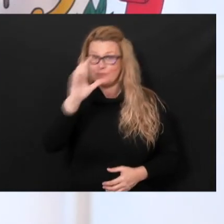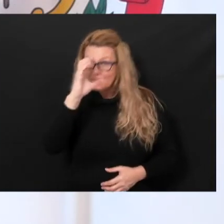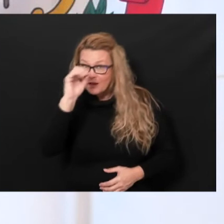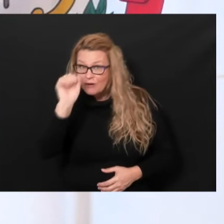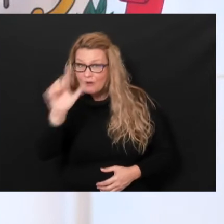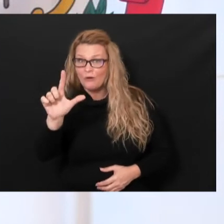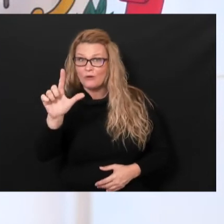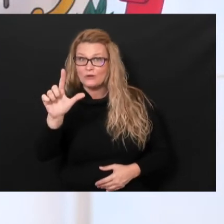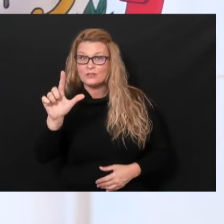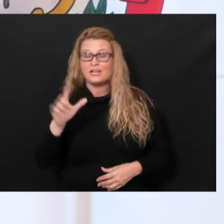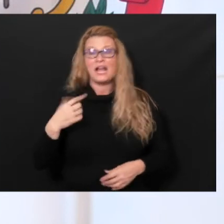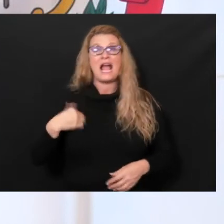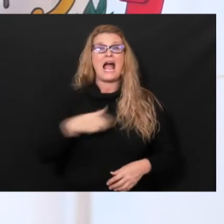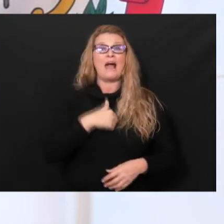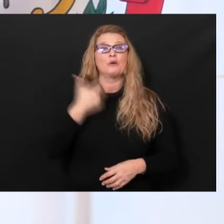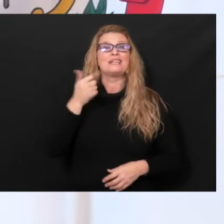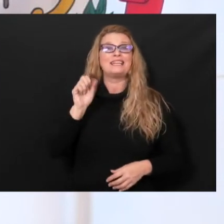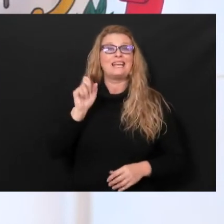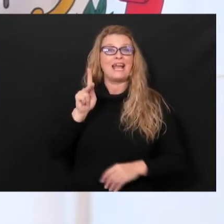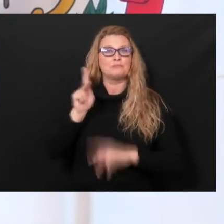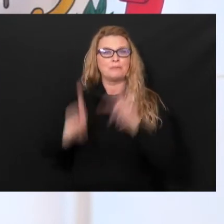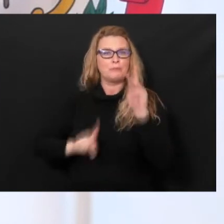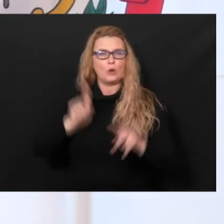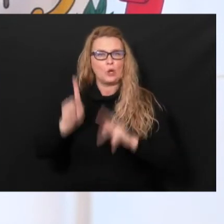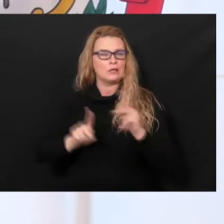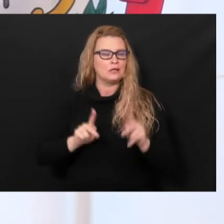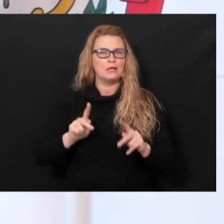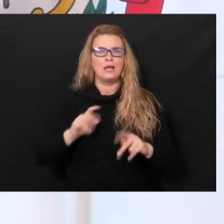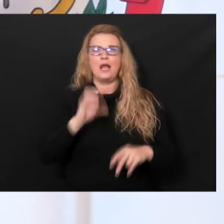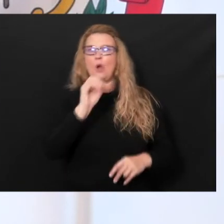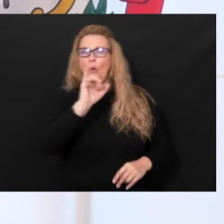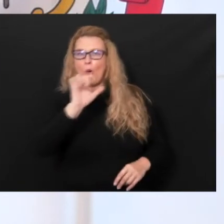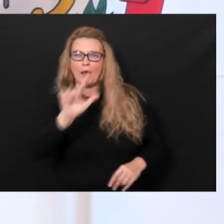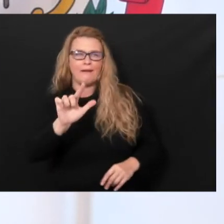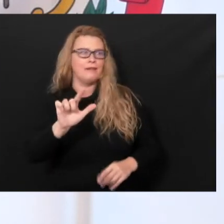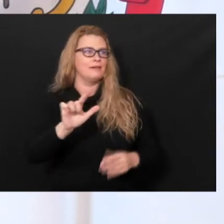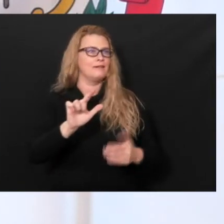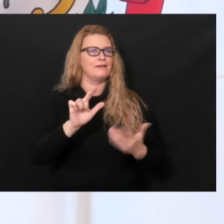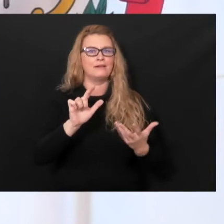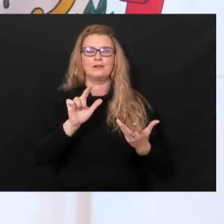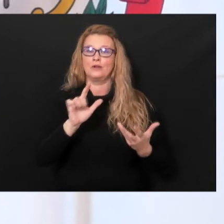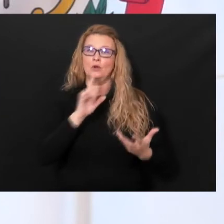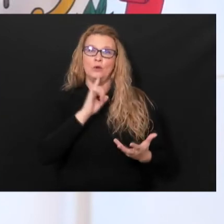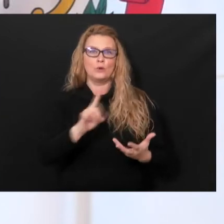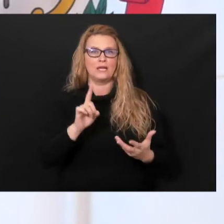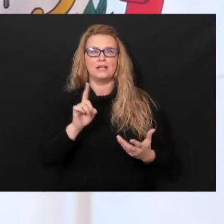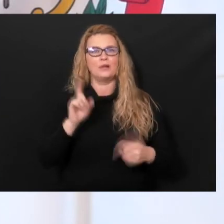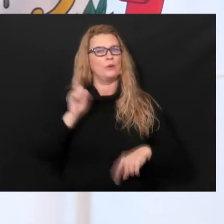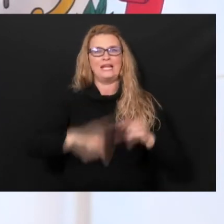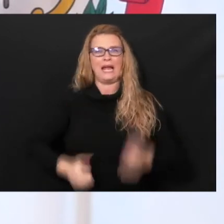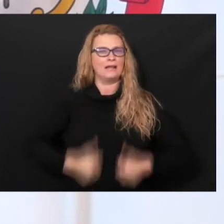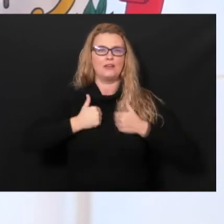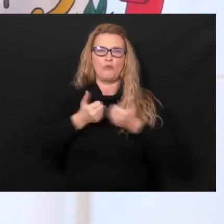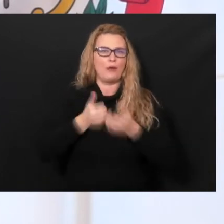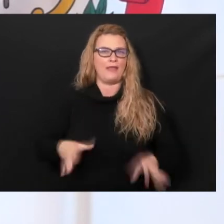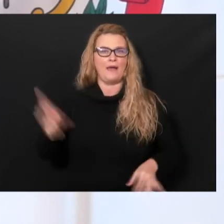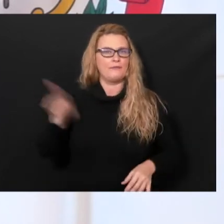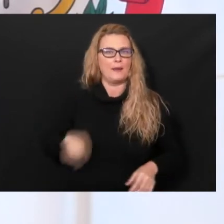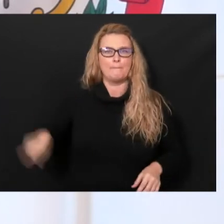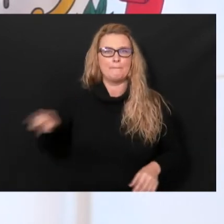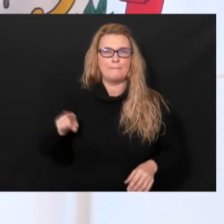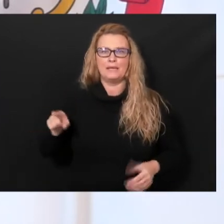wonderful work that our gas people are doing, or the wonderful work that our oil people are doing. For crying out loud, we can't do without them right now. And blowing our